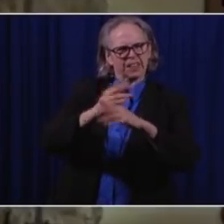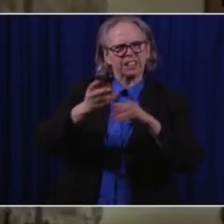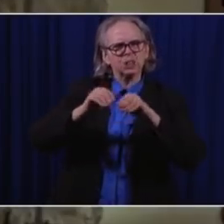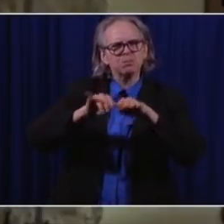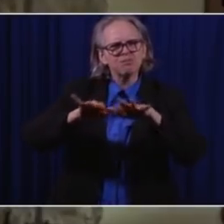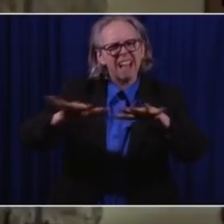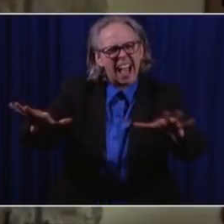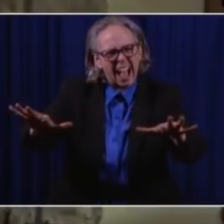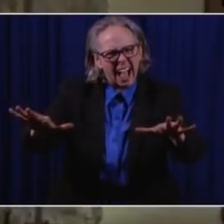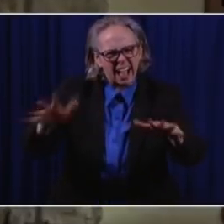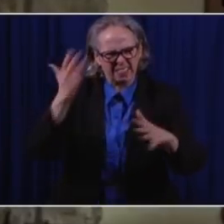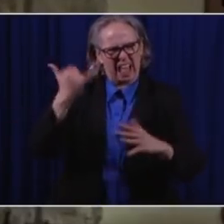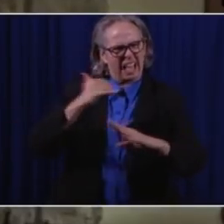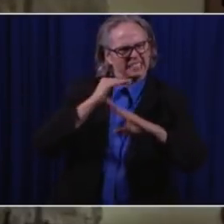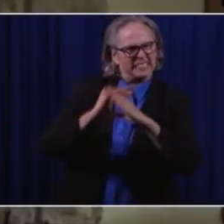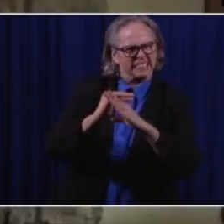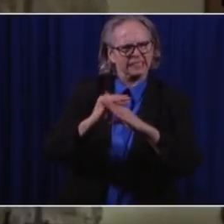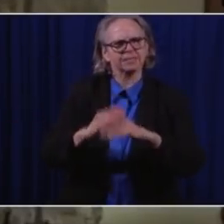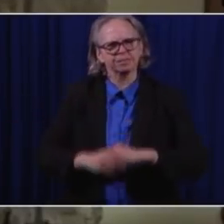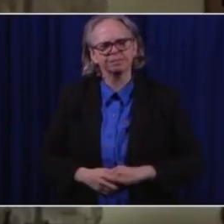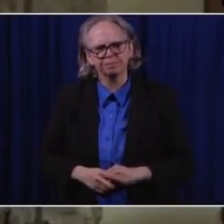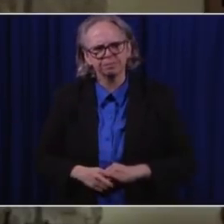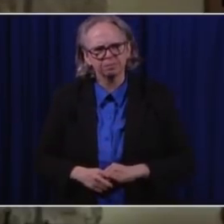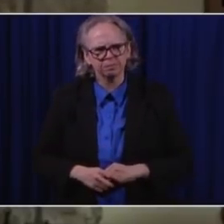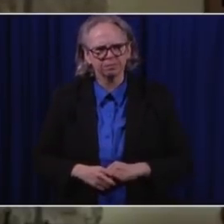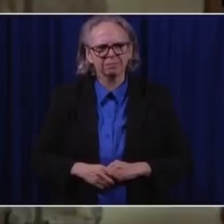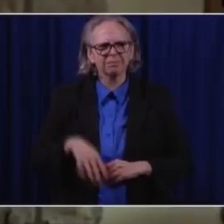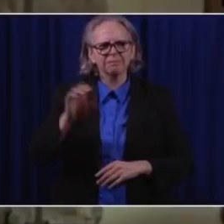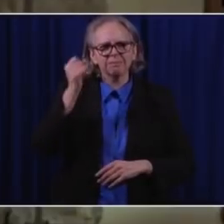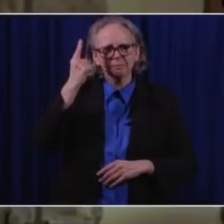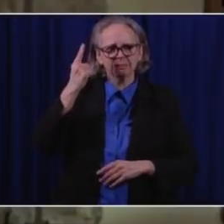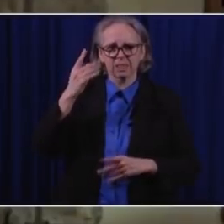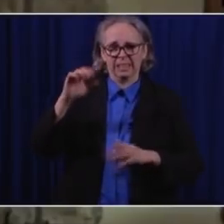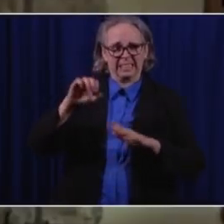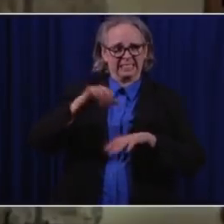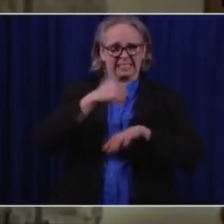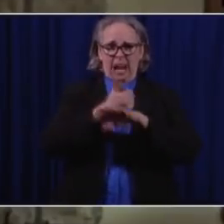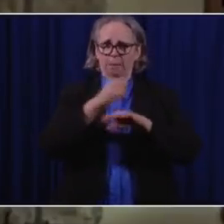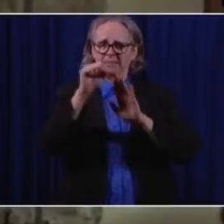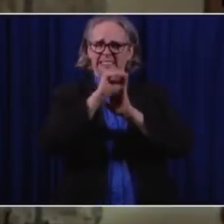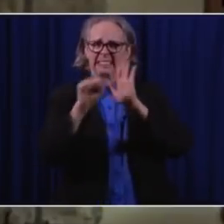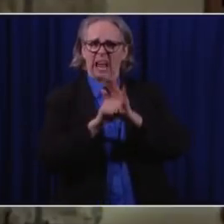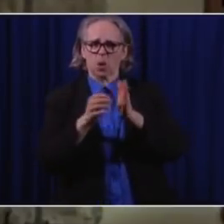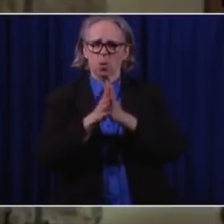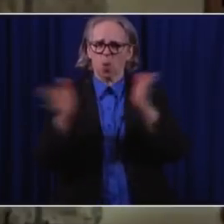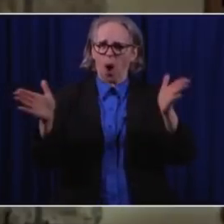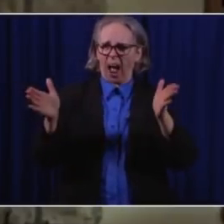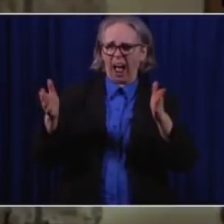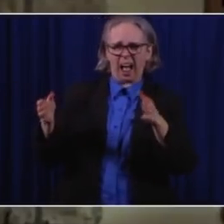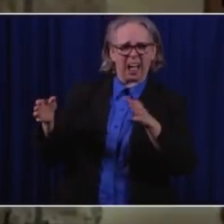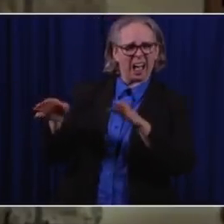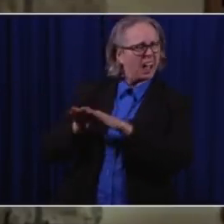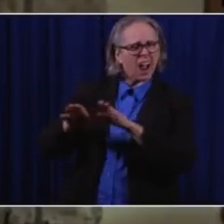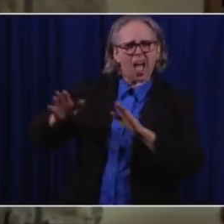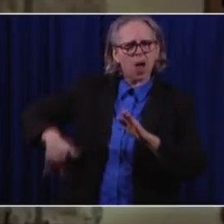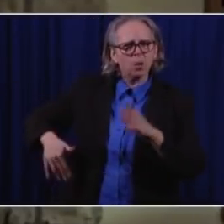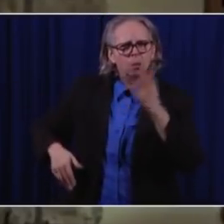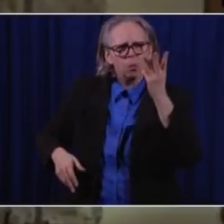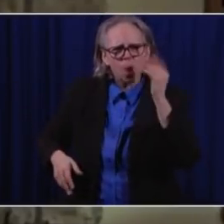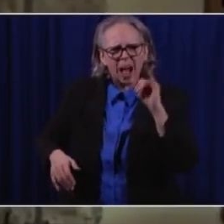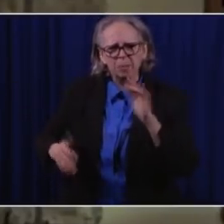statewide shutdown of all business in the state is because of the ramifications of that.